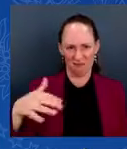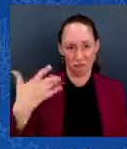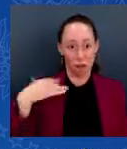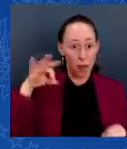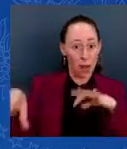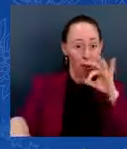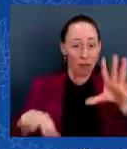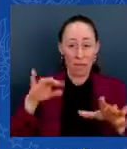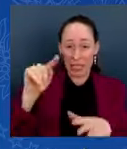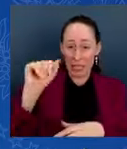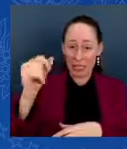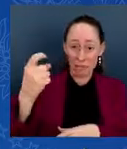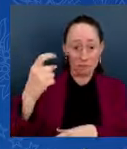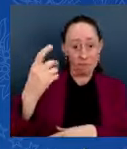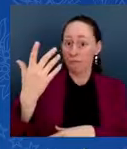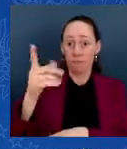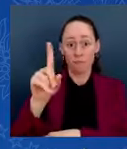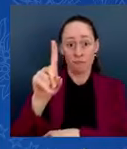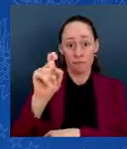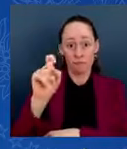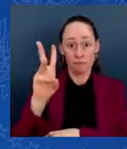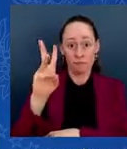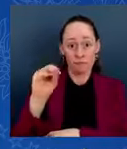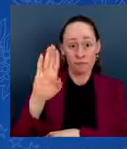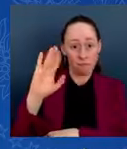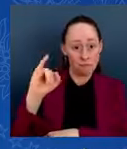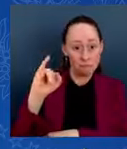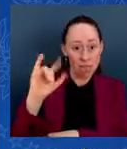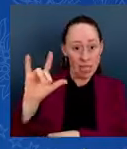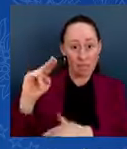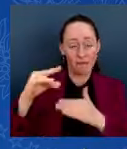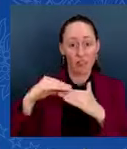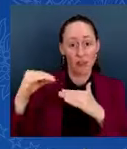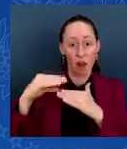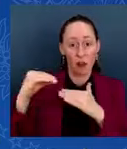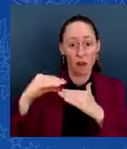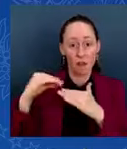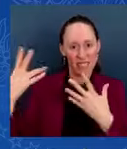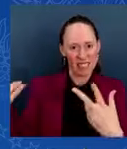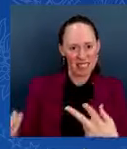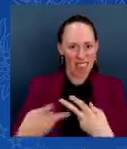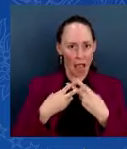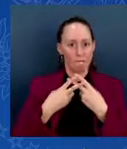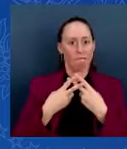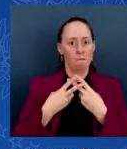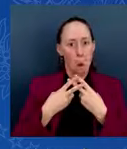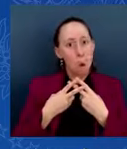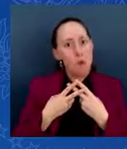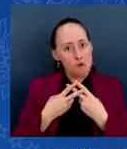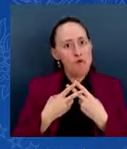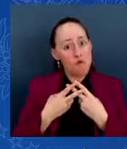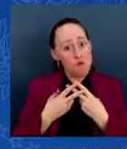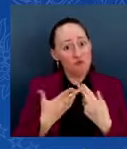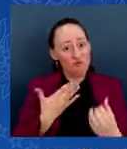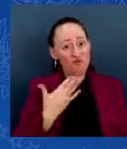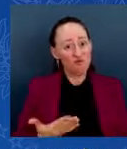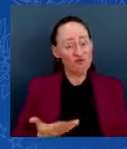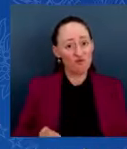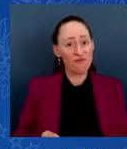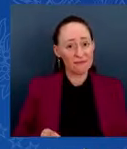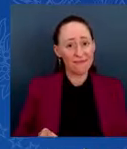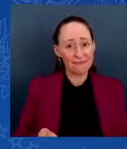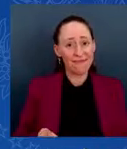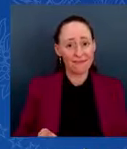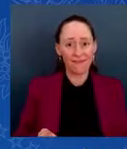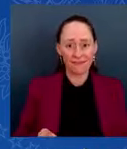$160 billion. Taxpayers, lowering the debt. I mean it. Because they don't have to pay the exorbitant price